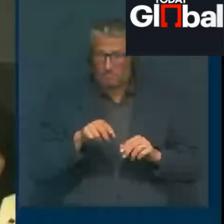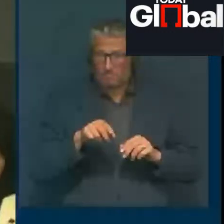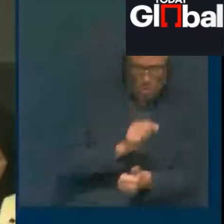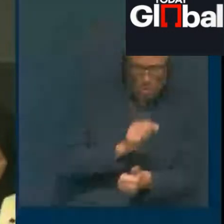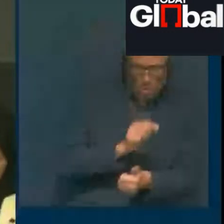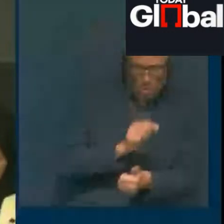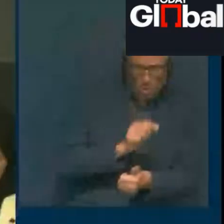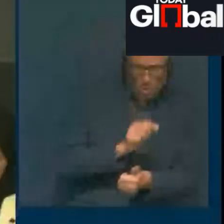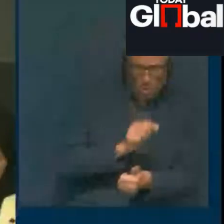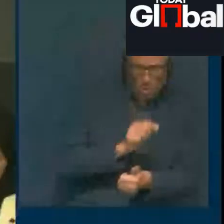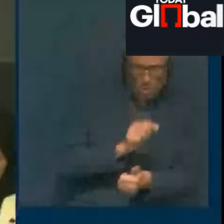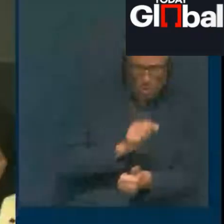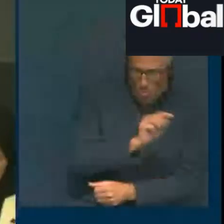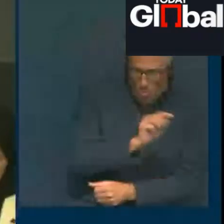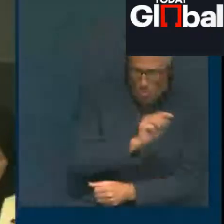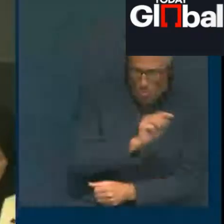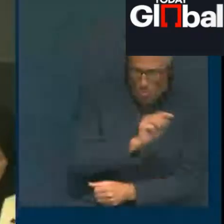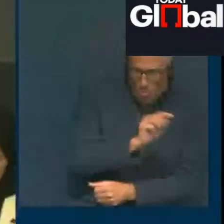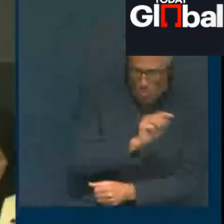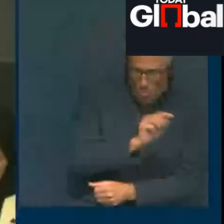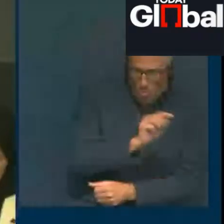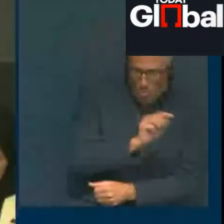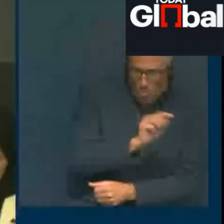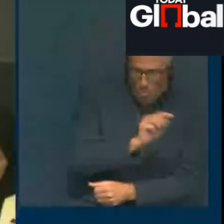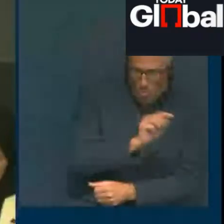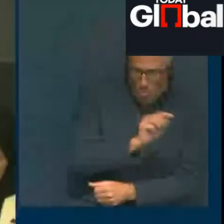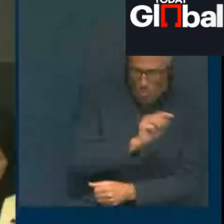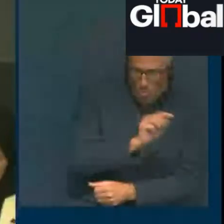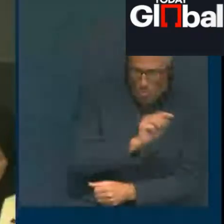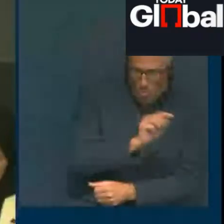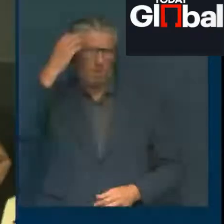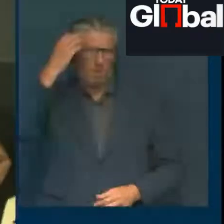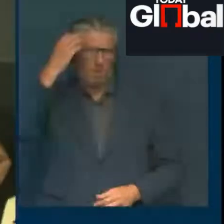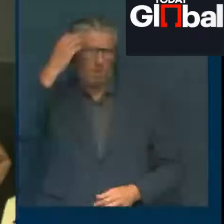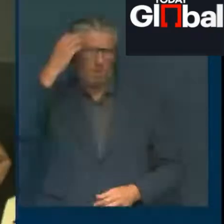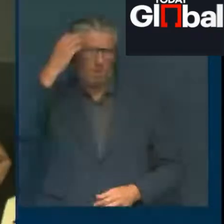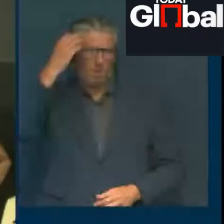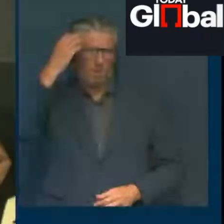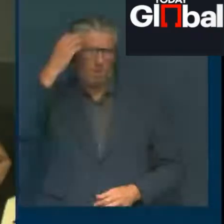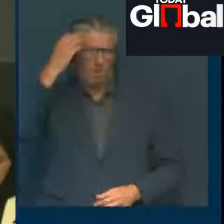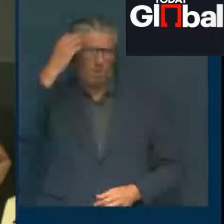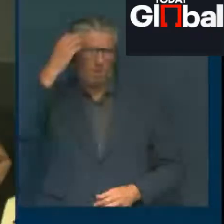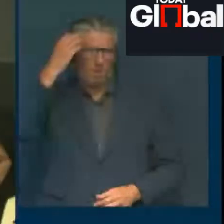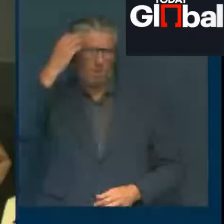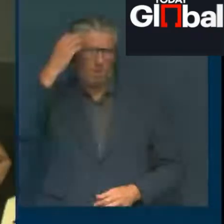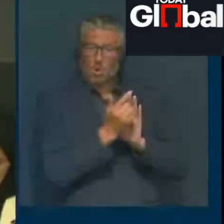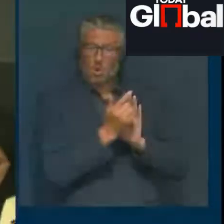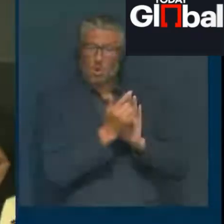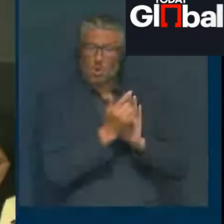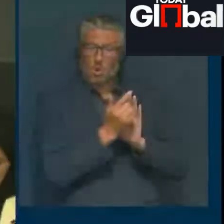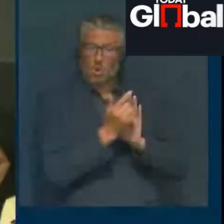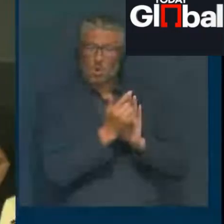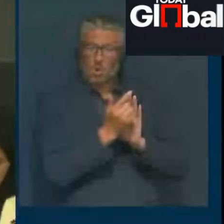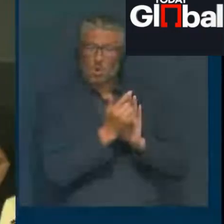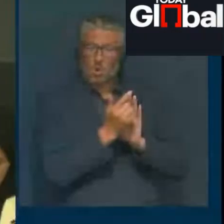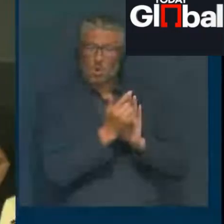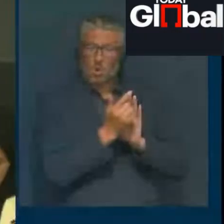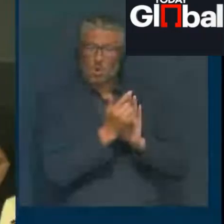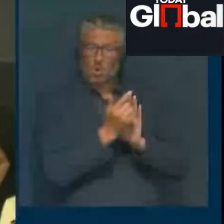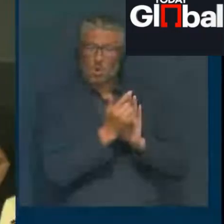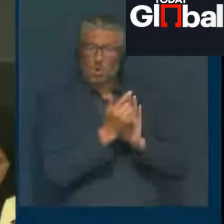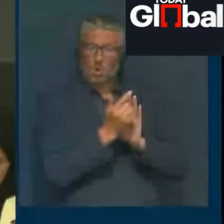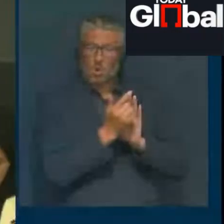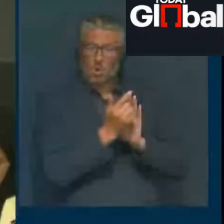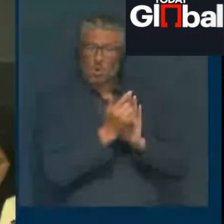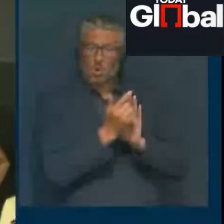The law itself guarantees the implementation of sanctions when any provisions of